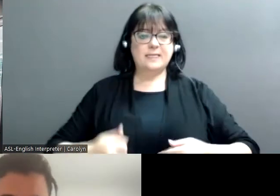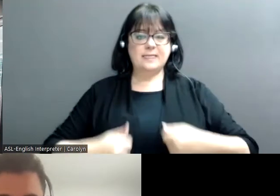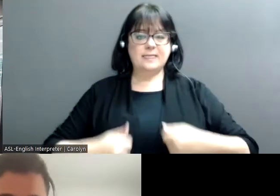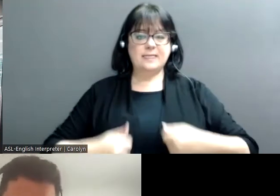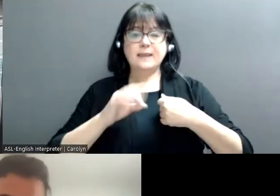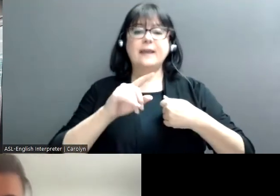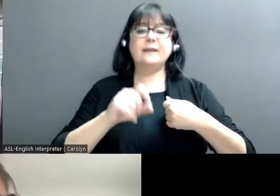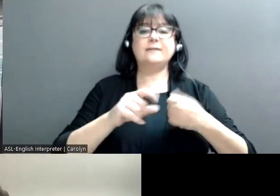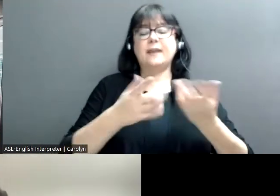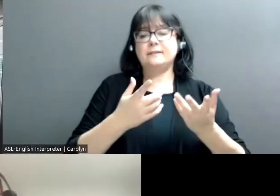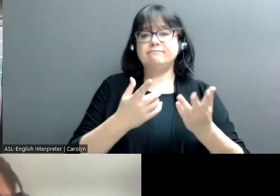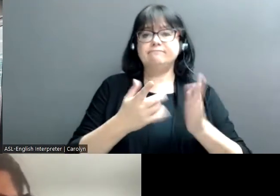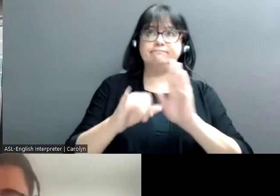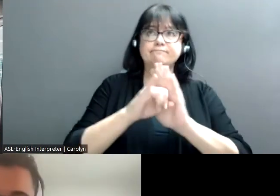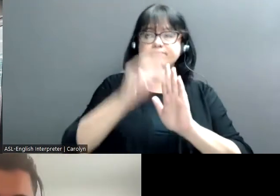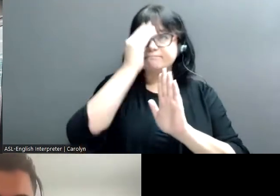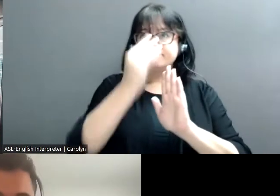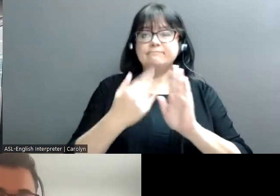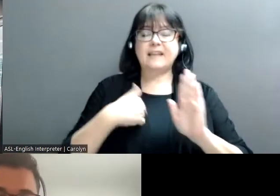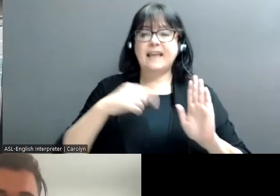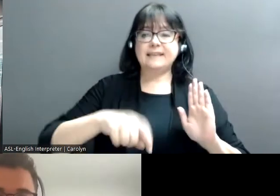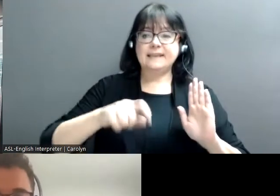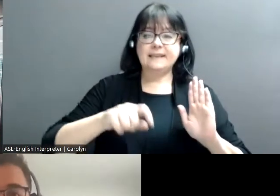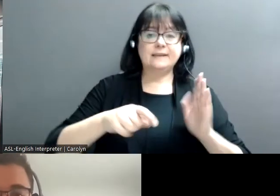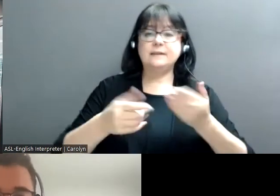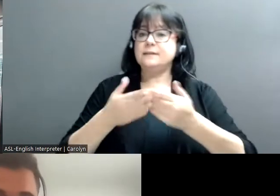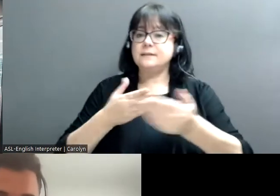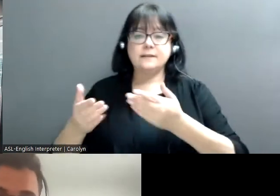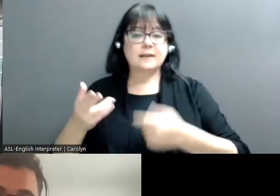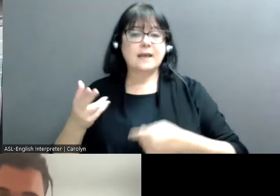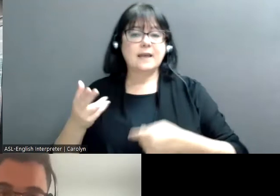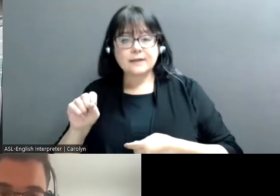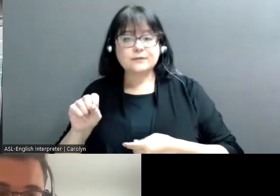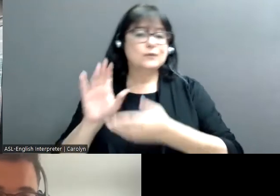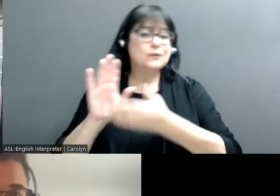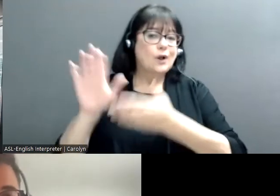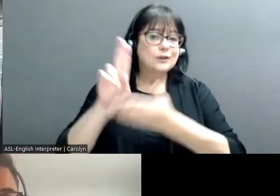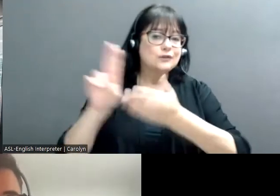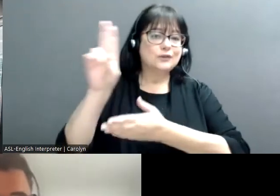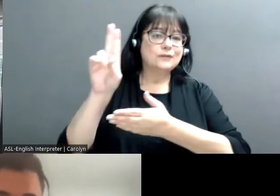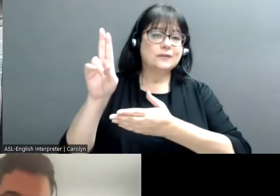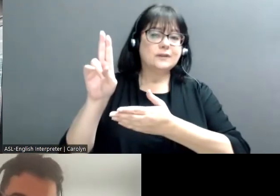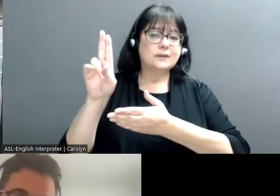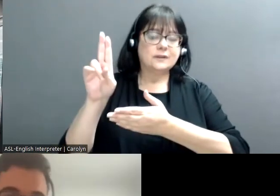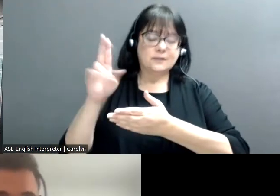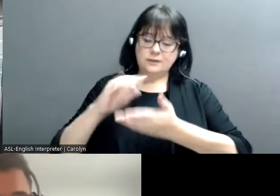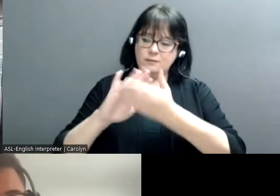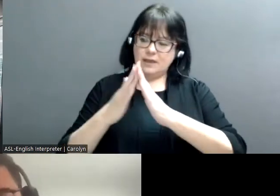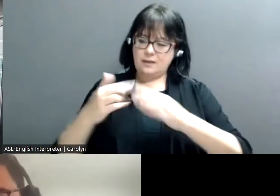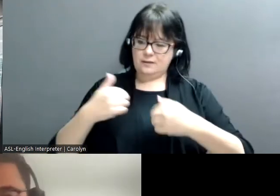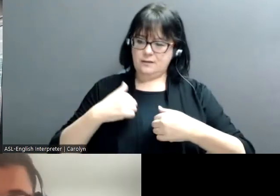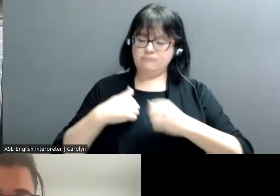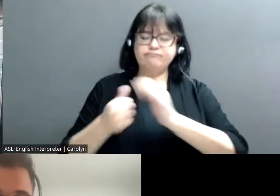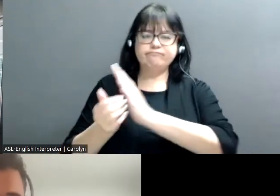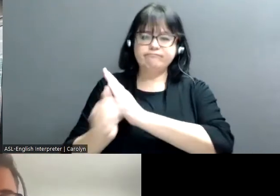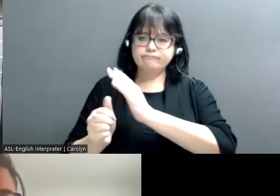at, high school or post-secondary, they're often carrying a sort of self-awareness with them out into the workforce, where they can, hopefully they've also